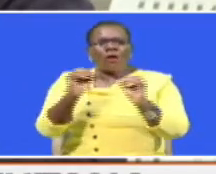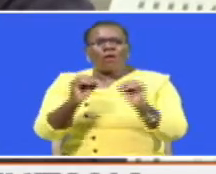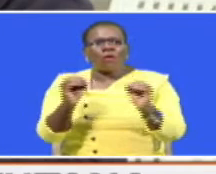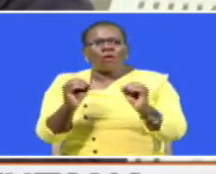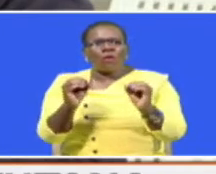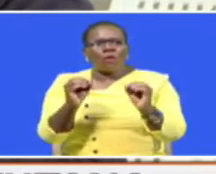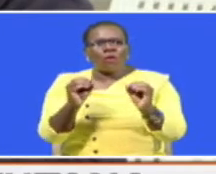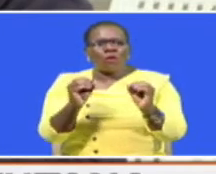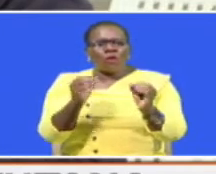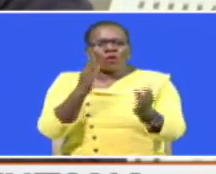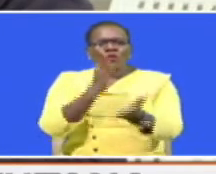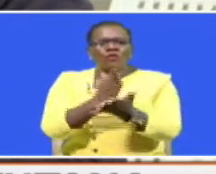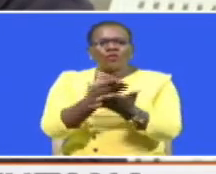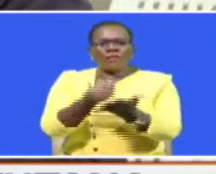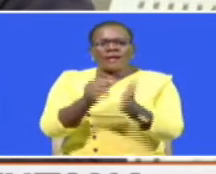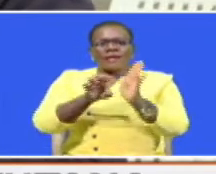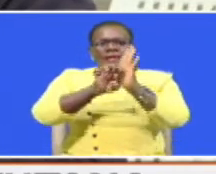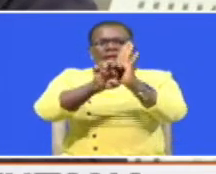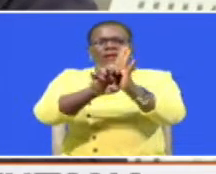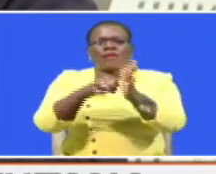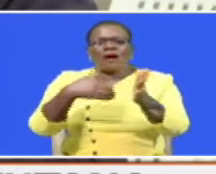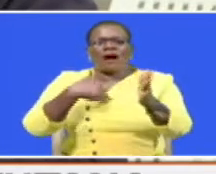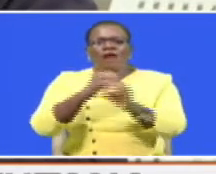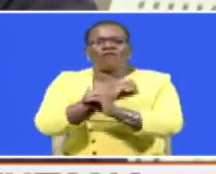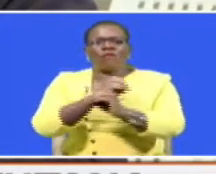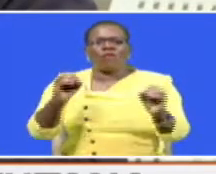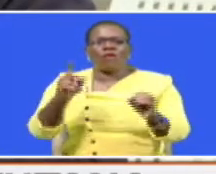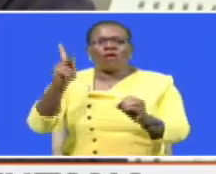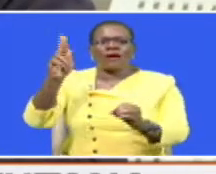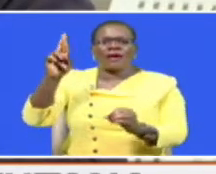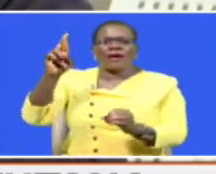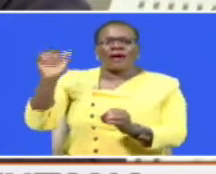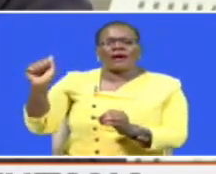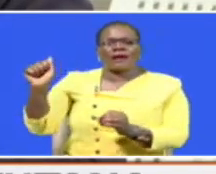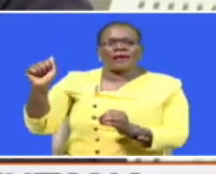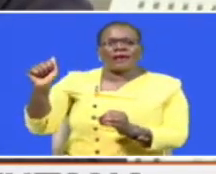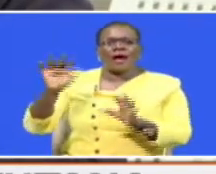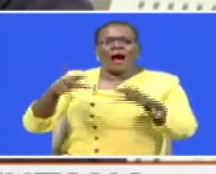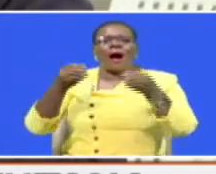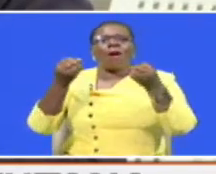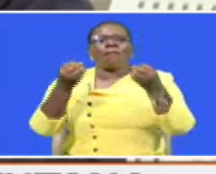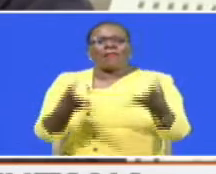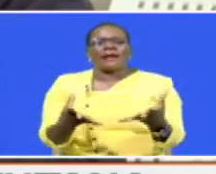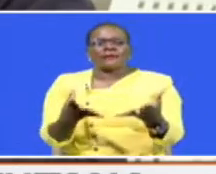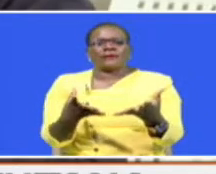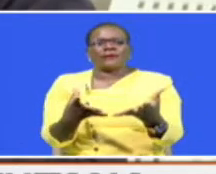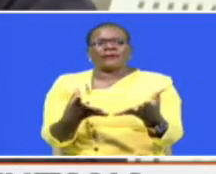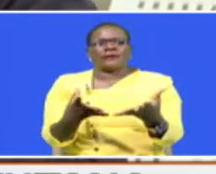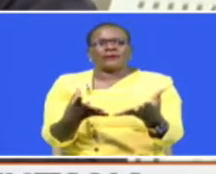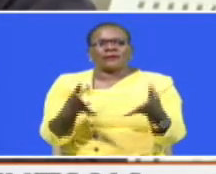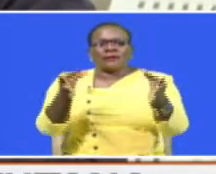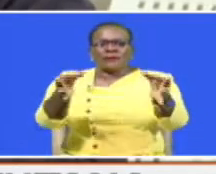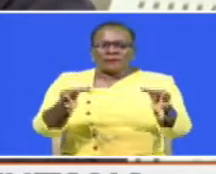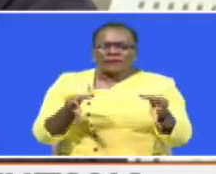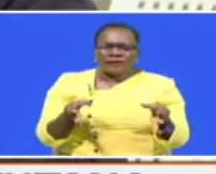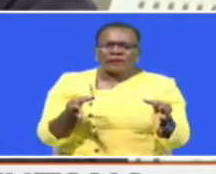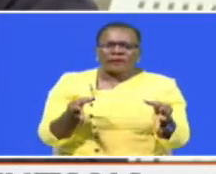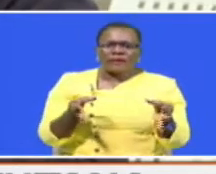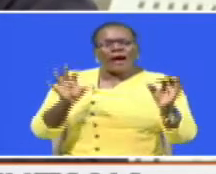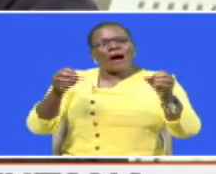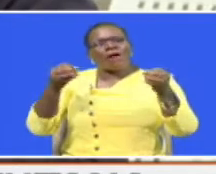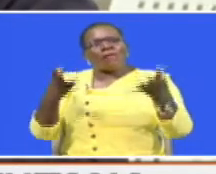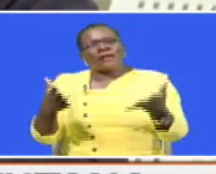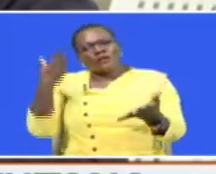the real figure because, for example, we do not have KRA's modeling of how much would this actually, or Treasury's modeling of how